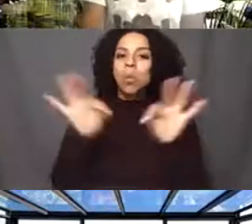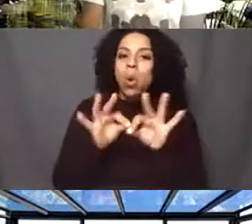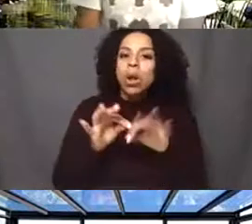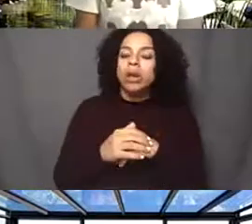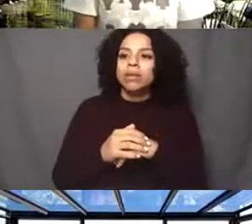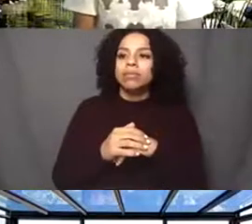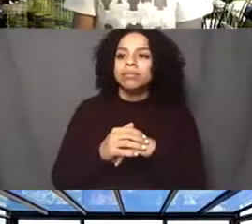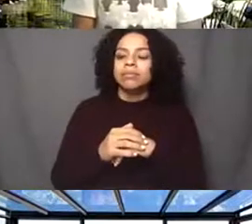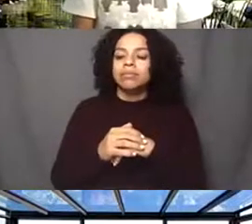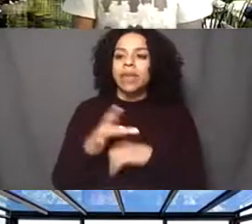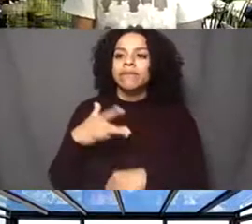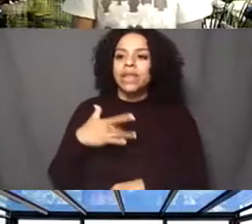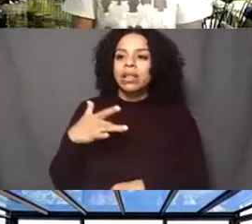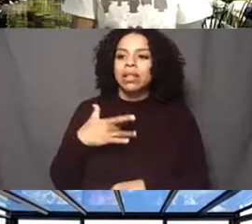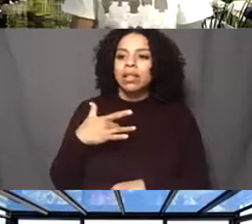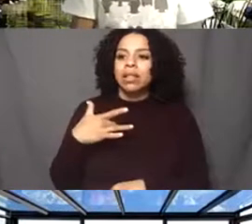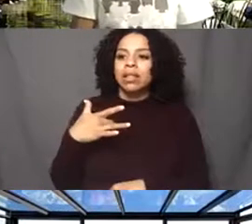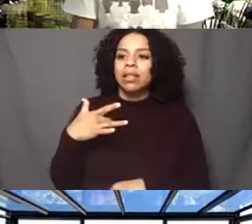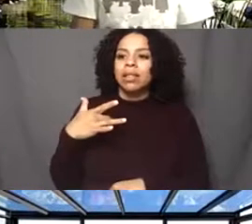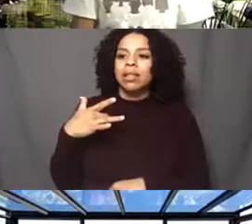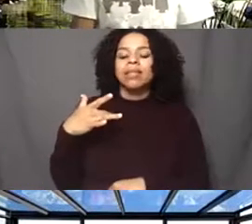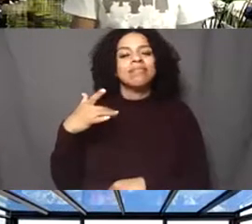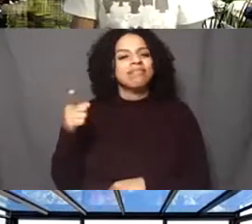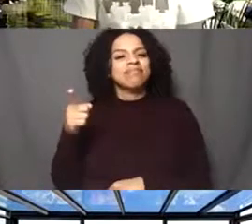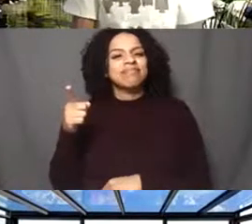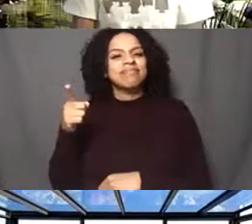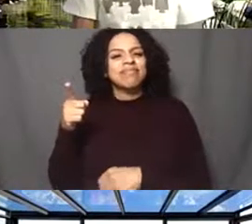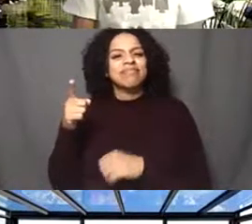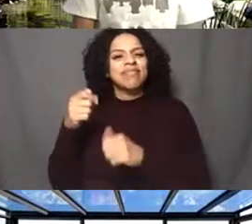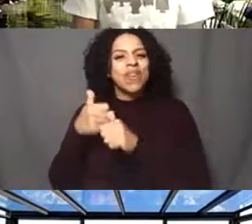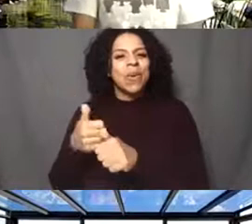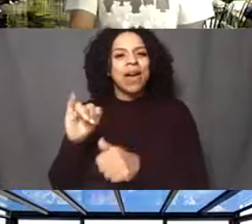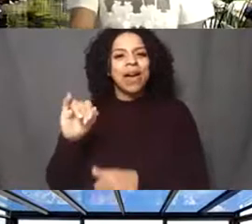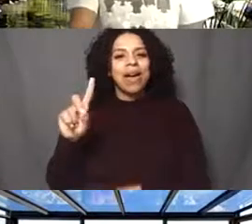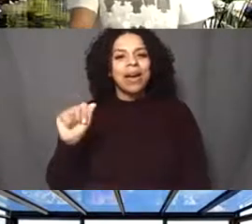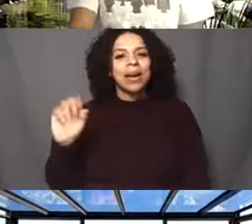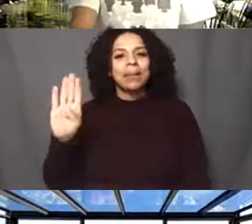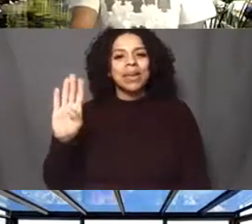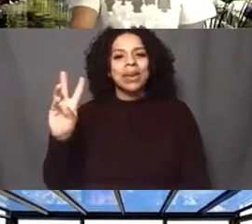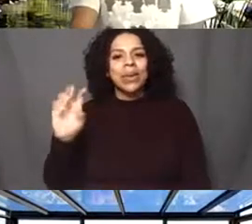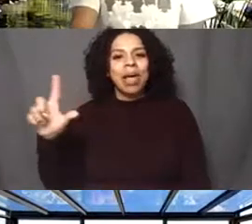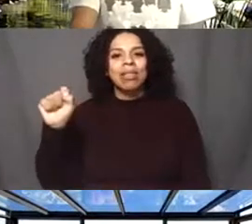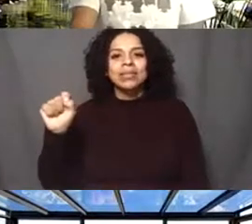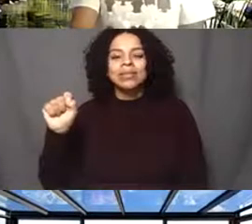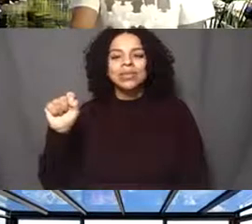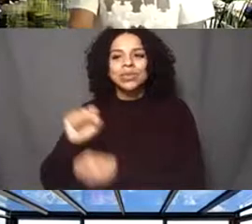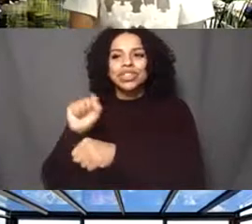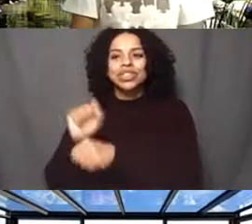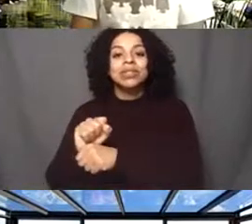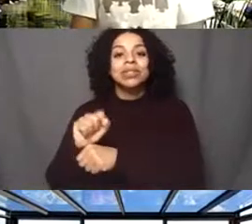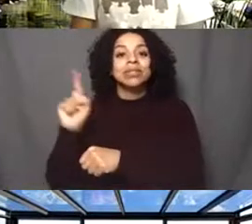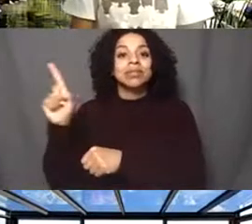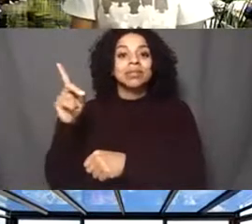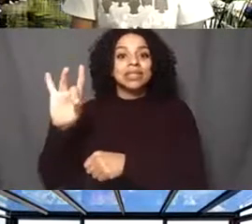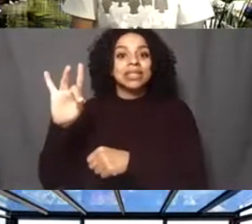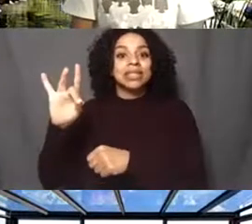as being in the legacy of Ida B. Wells, in that when Ida B. Wells took up lynching as a cause, most middle-class Black people did